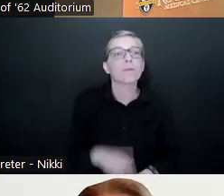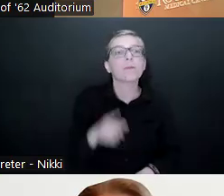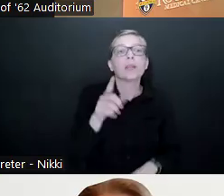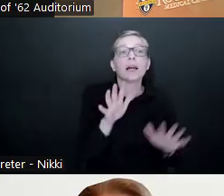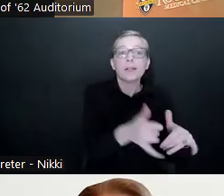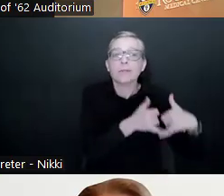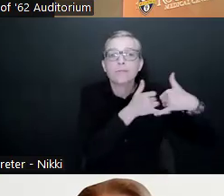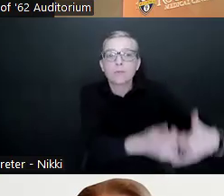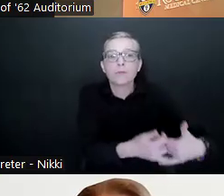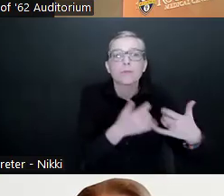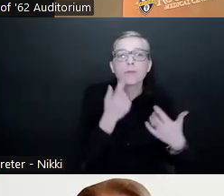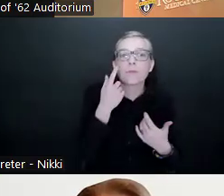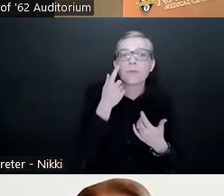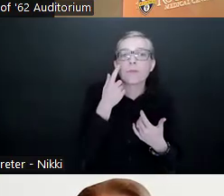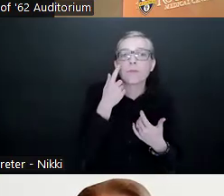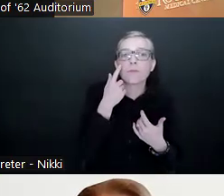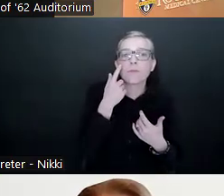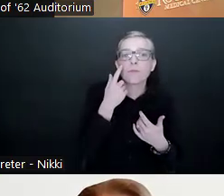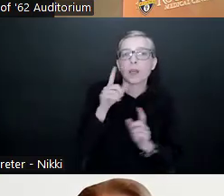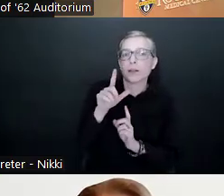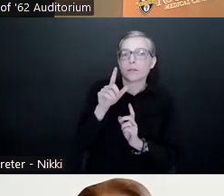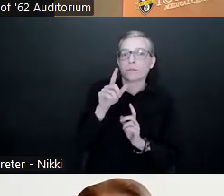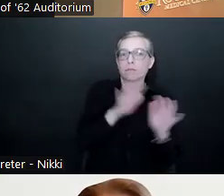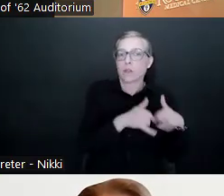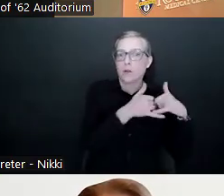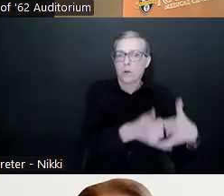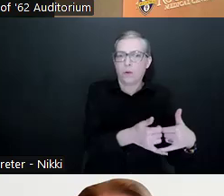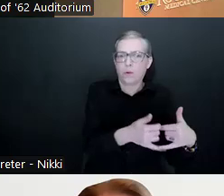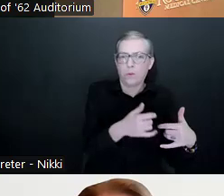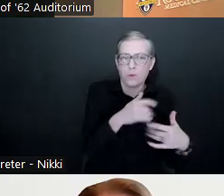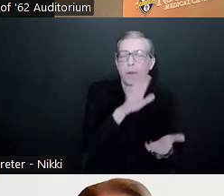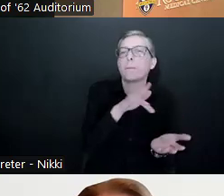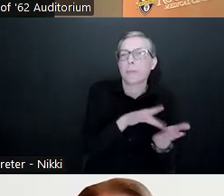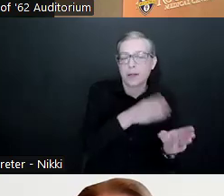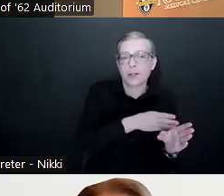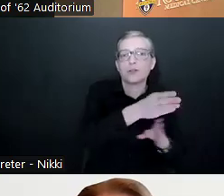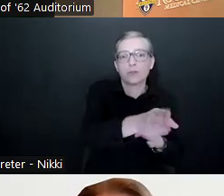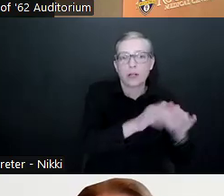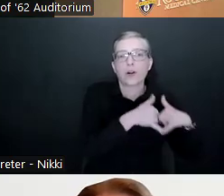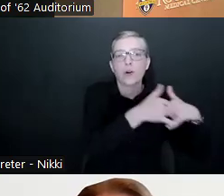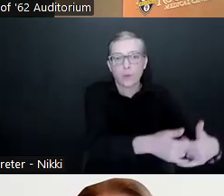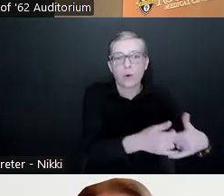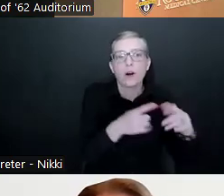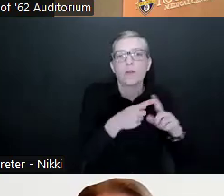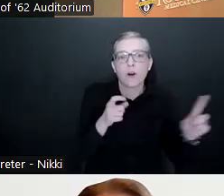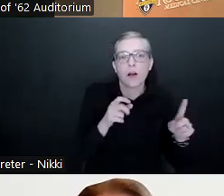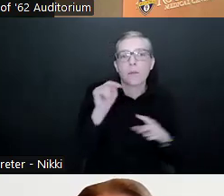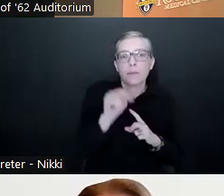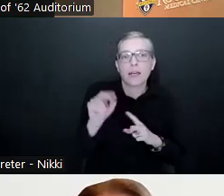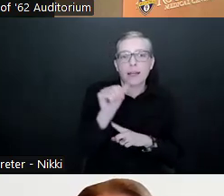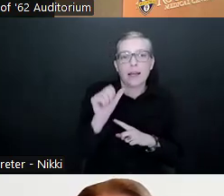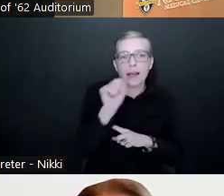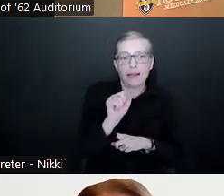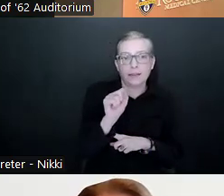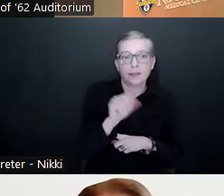of Personality Disorders, and in 2018, Award for Achievement in the field of severe personality disorders from the